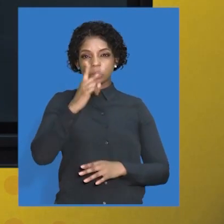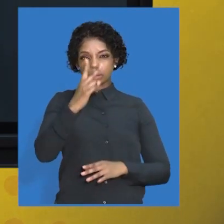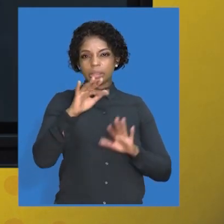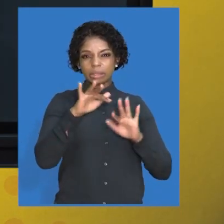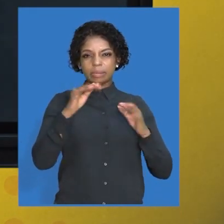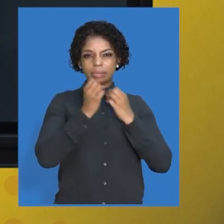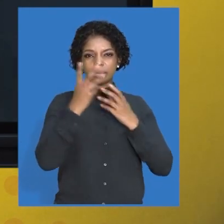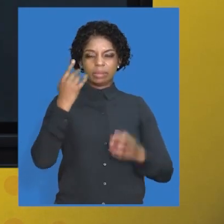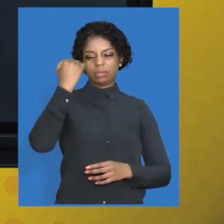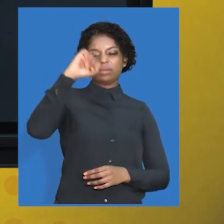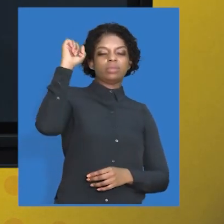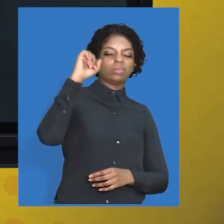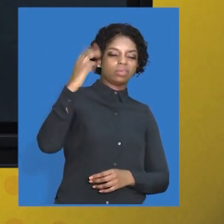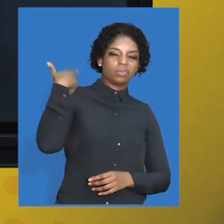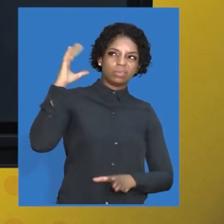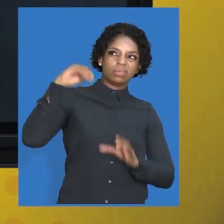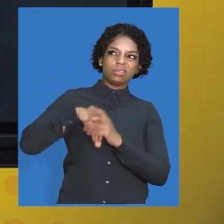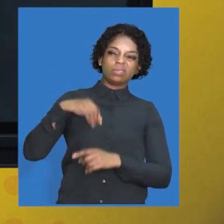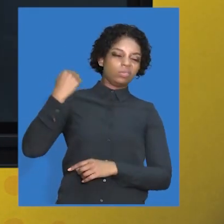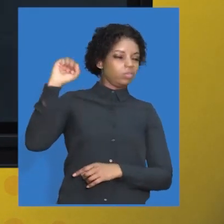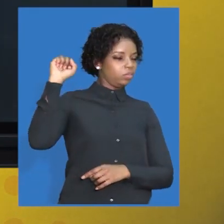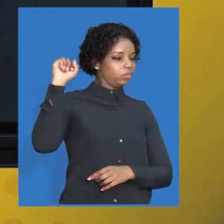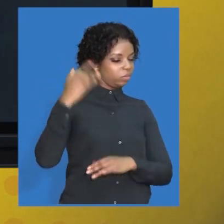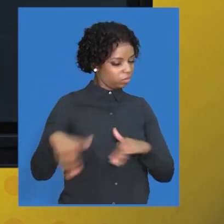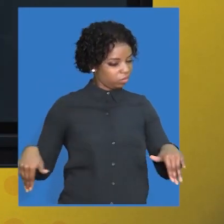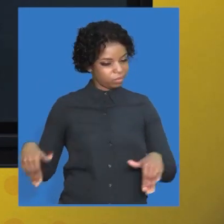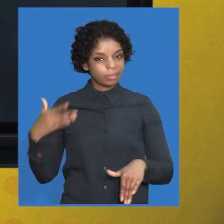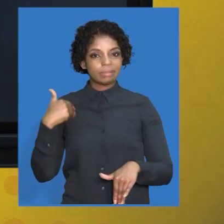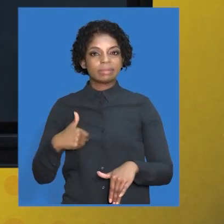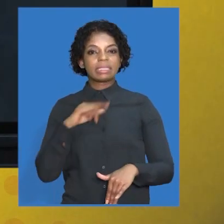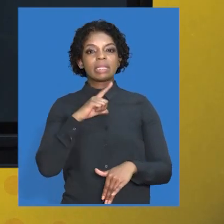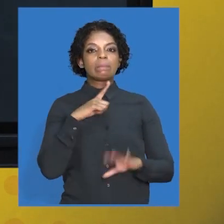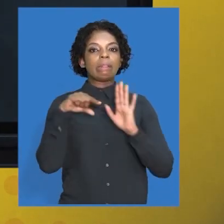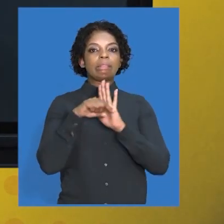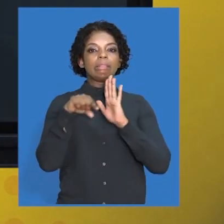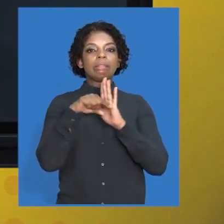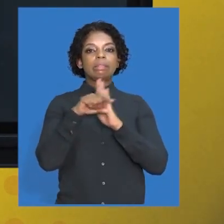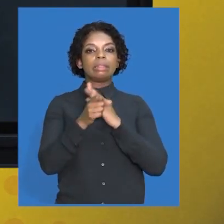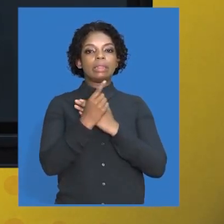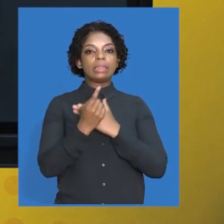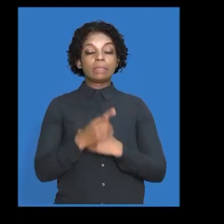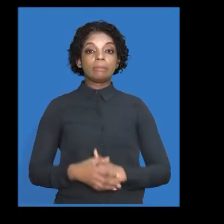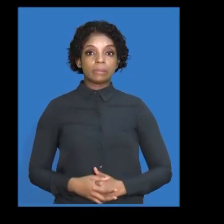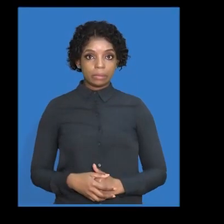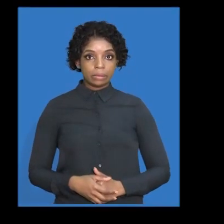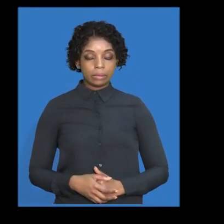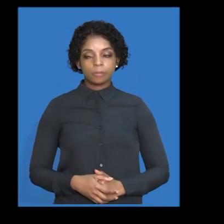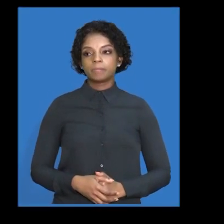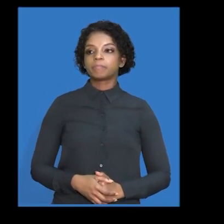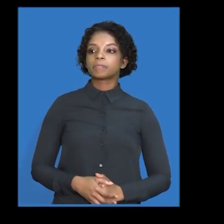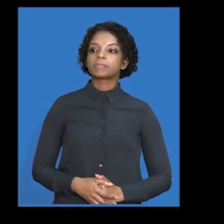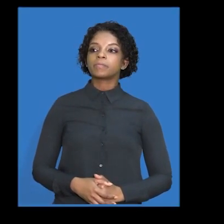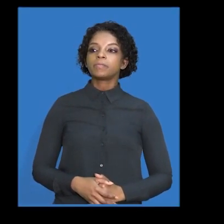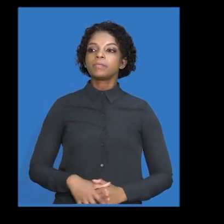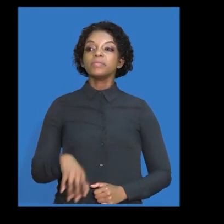them. They will want nothing to do with them, which is going to make their survival just so much harder. CSI